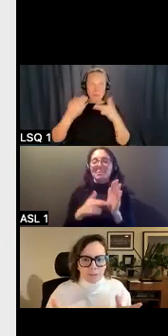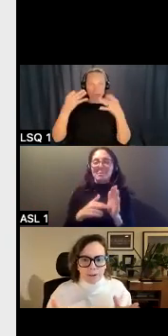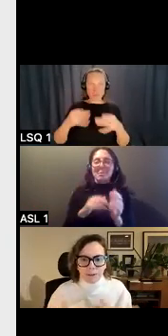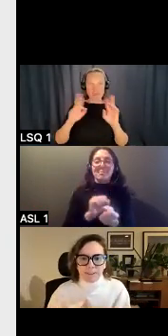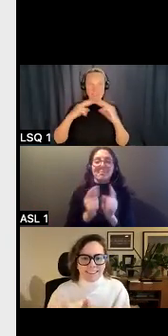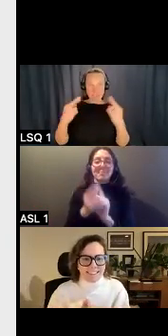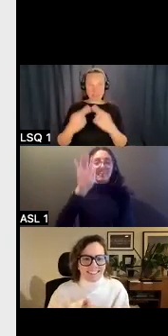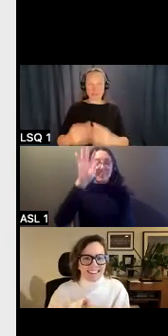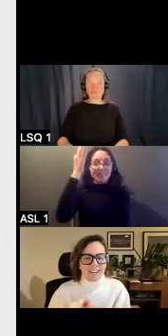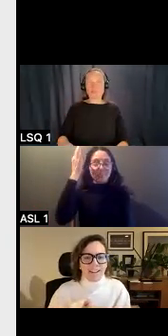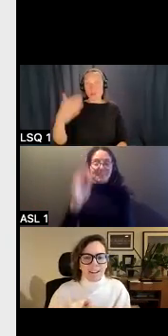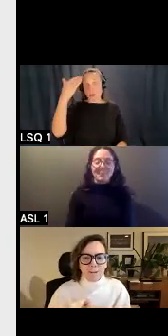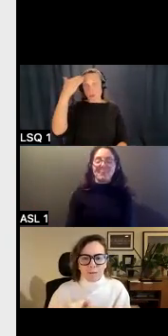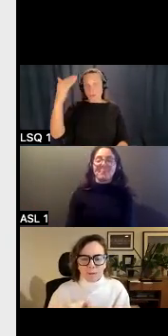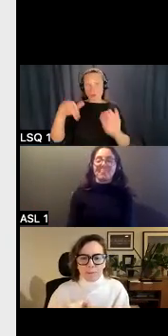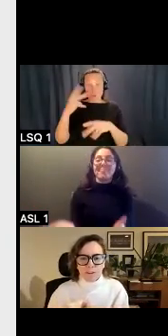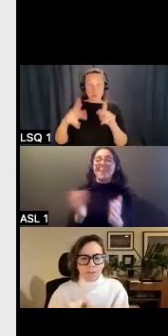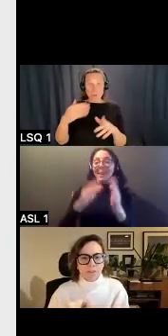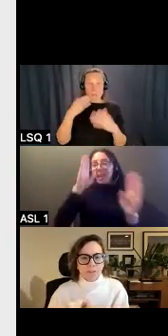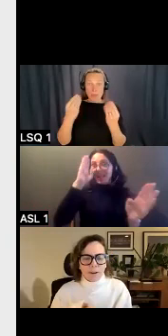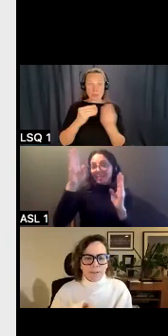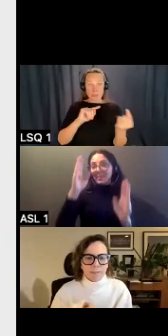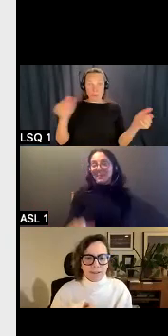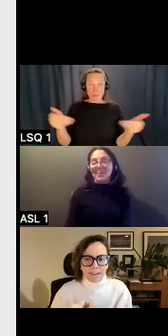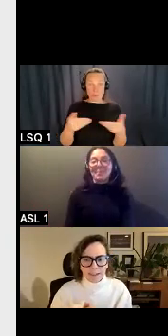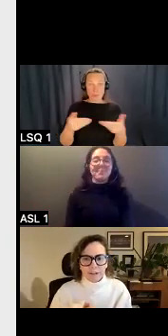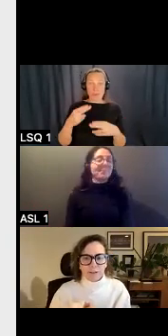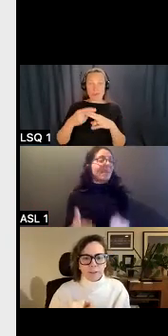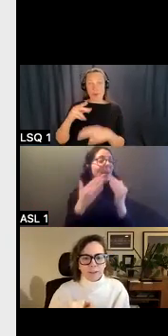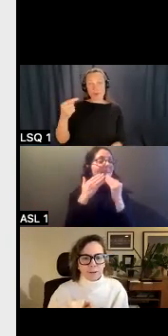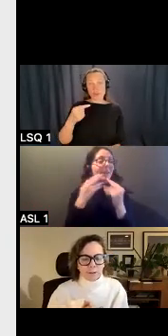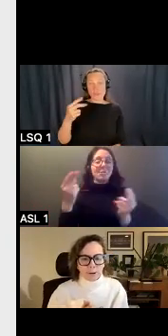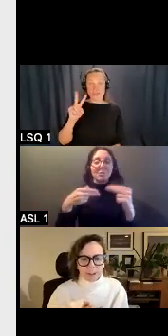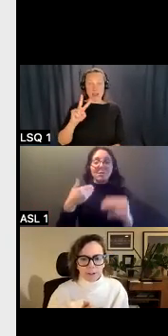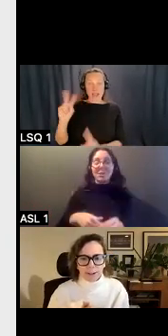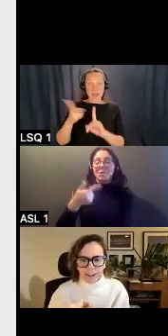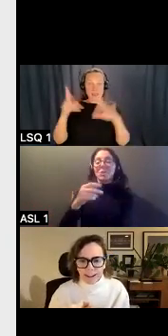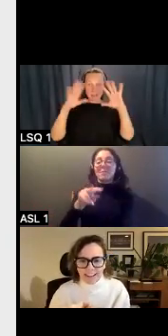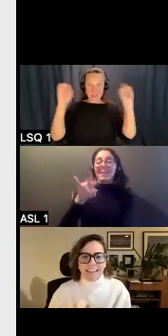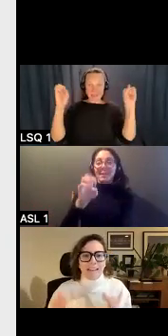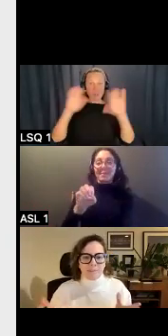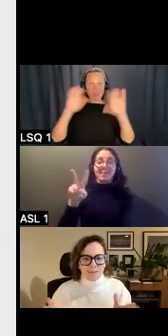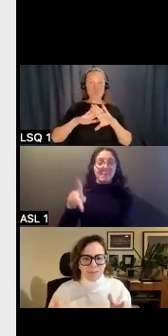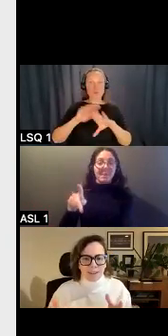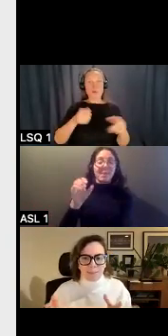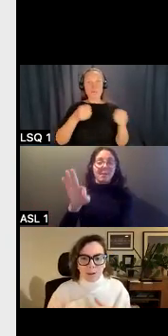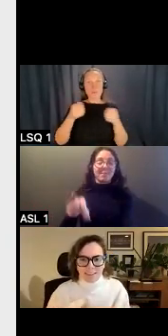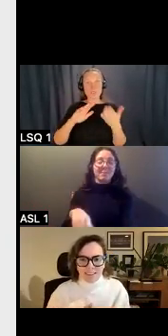à tout le monde. Merci d'être là avec nous. Je m'appelle Geneviève Vallerand. Je suis la vice-présidente. I'm Geneviève. I'm Vice President of